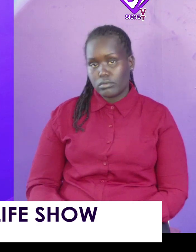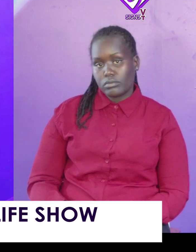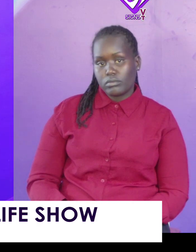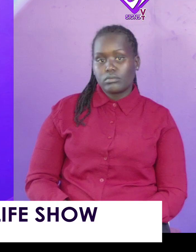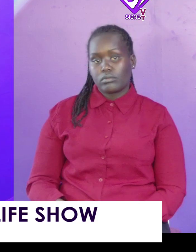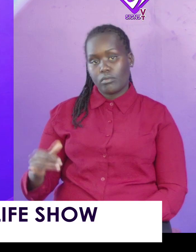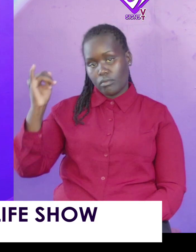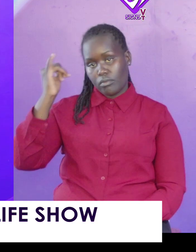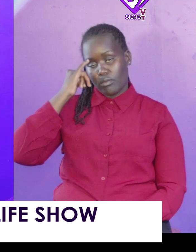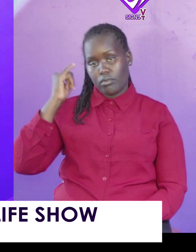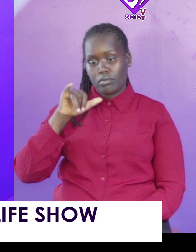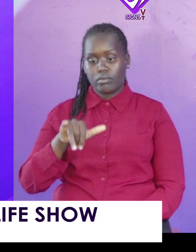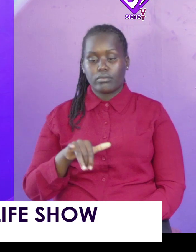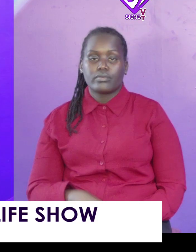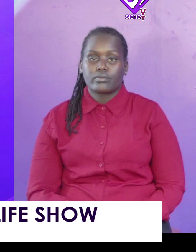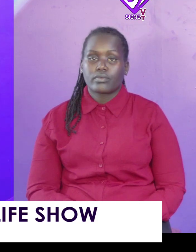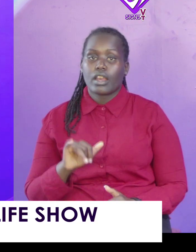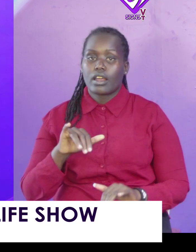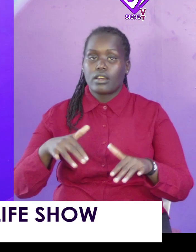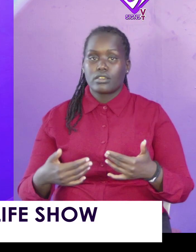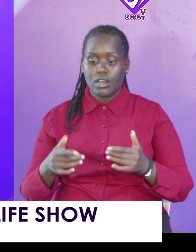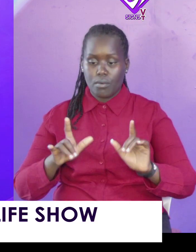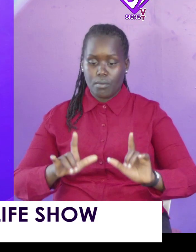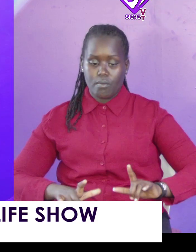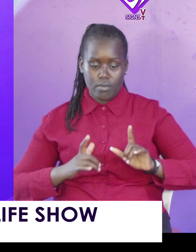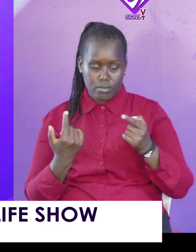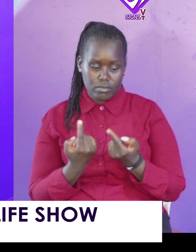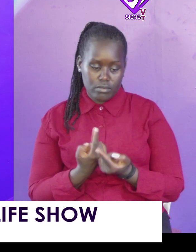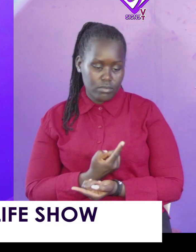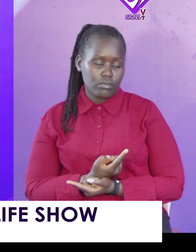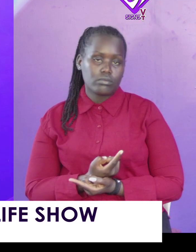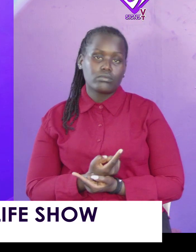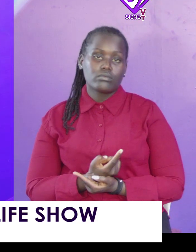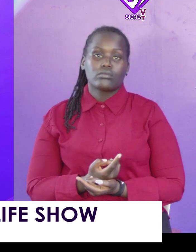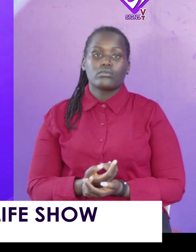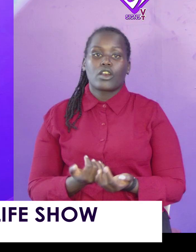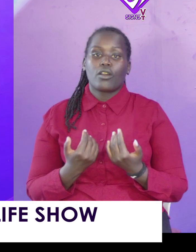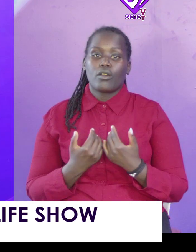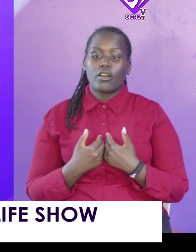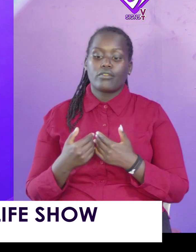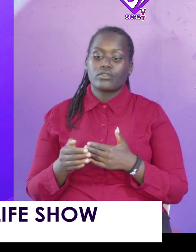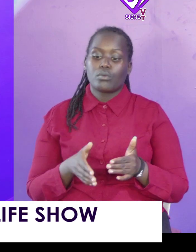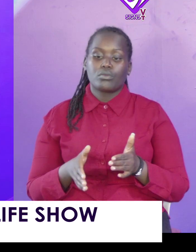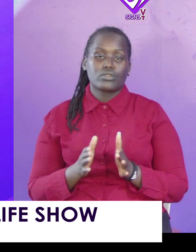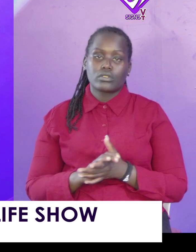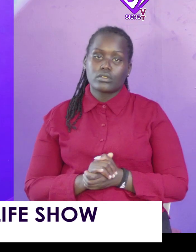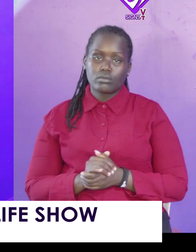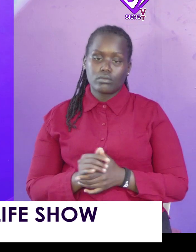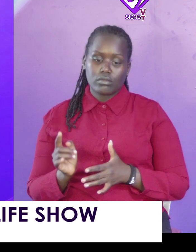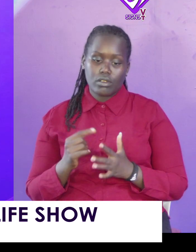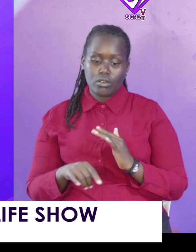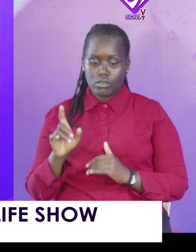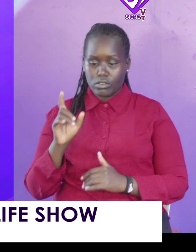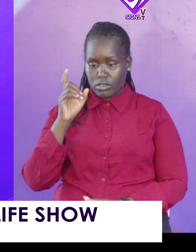imagine it. That is how you look at life differently. There is opportunity in what you